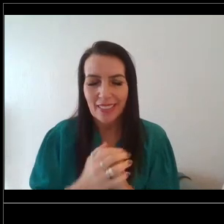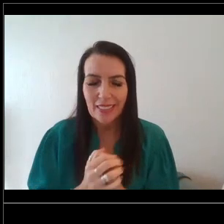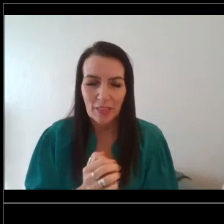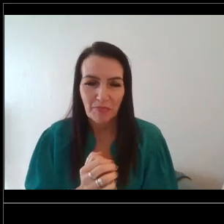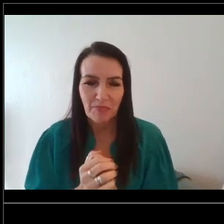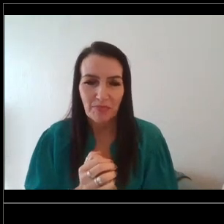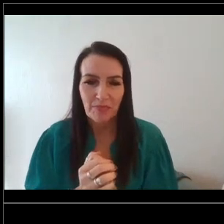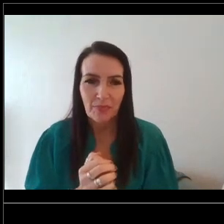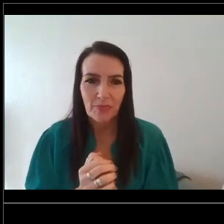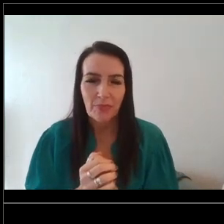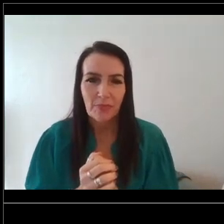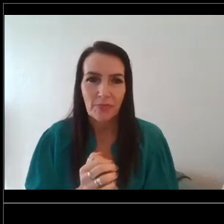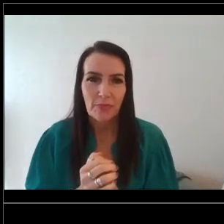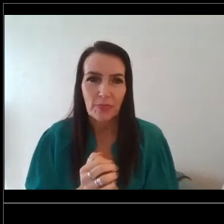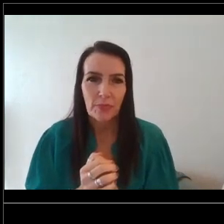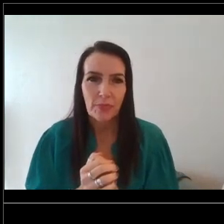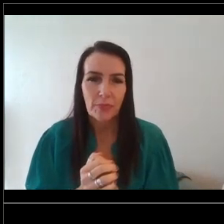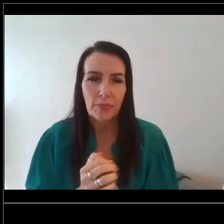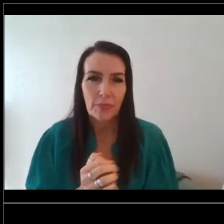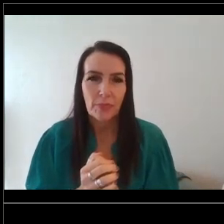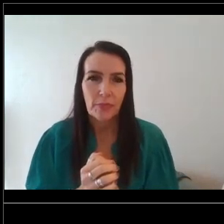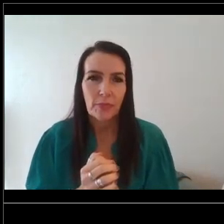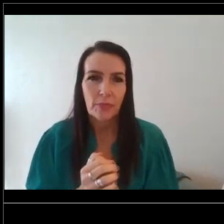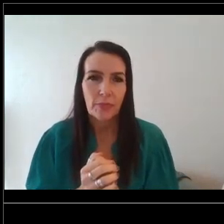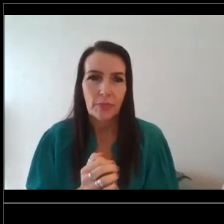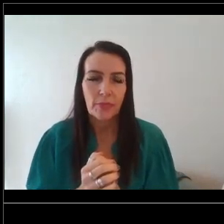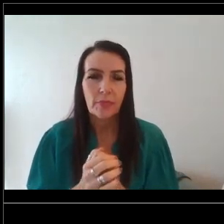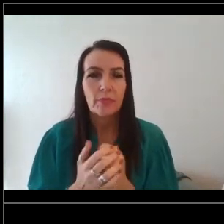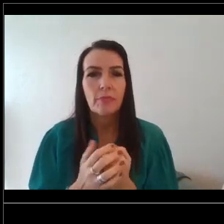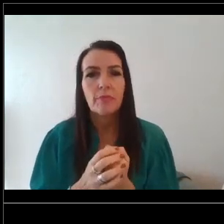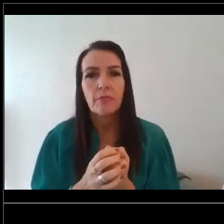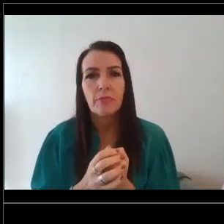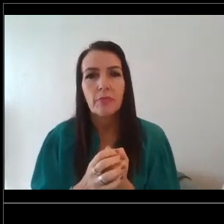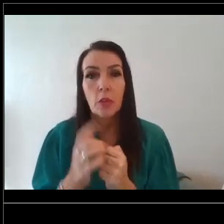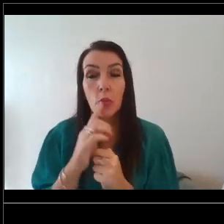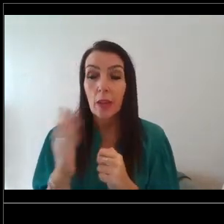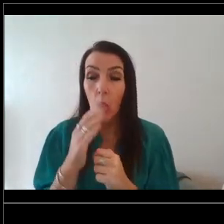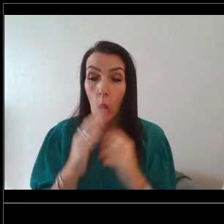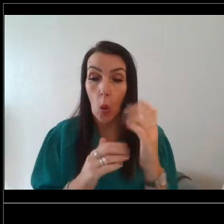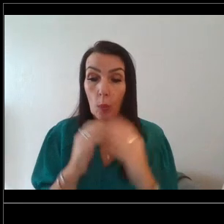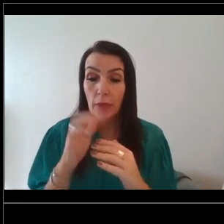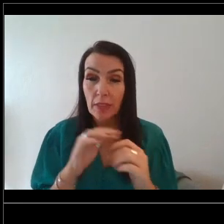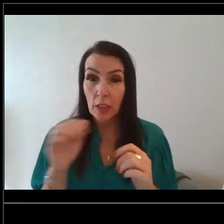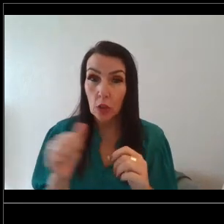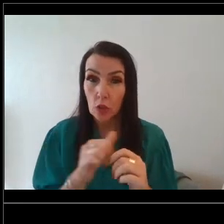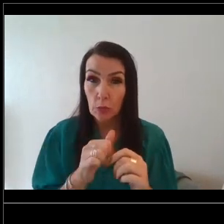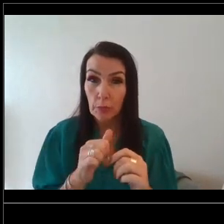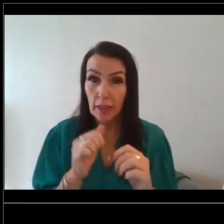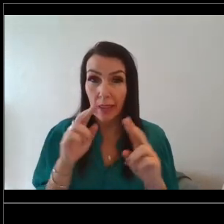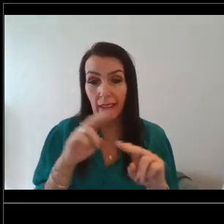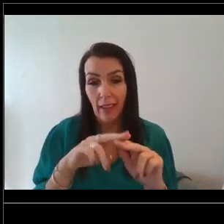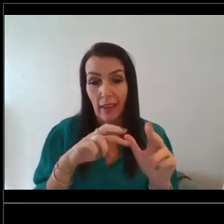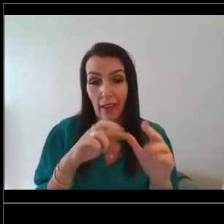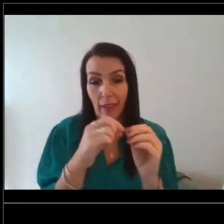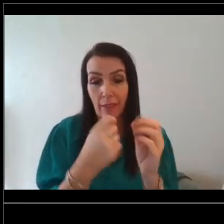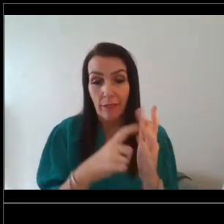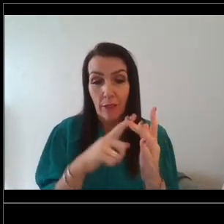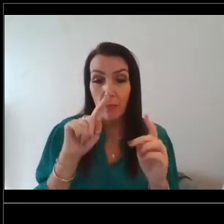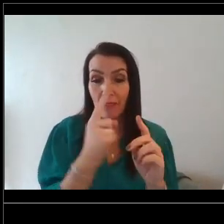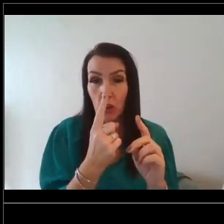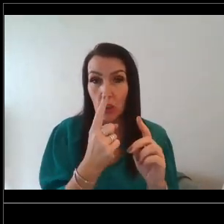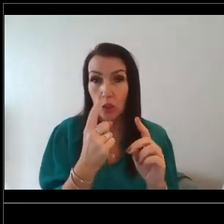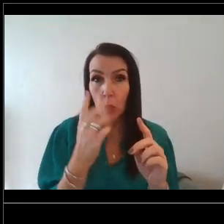today. But the question is it still the thought that all buildings should be treated as fabric first when it comes to